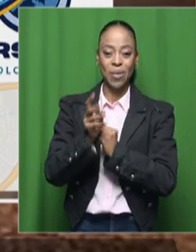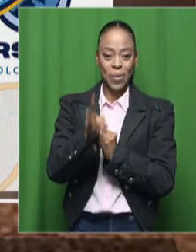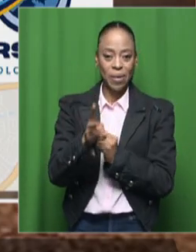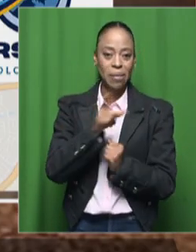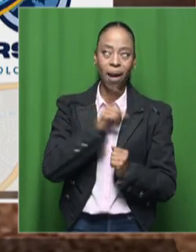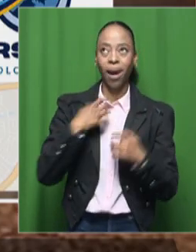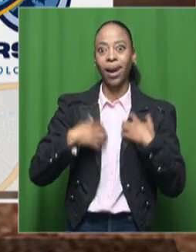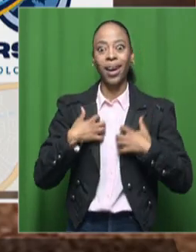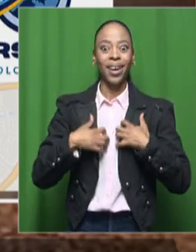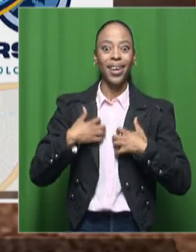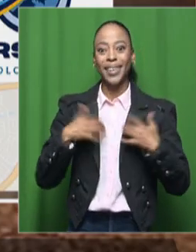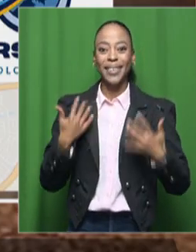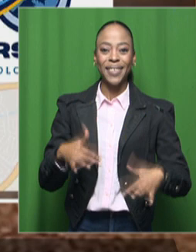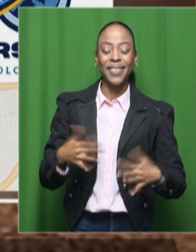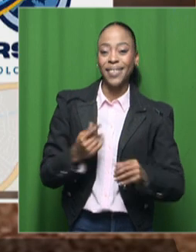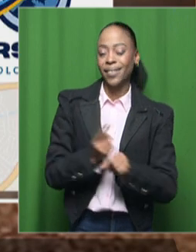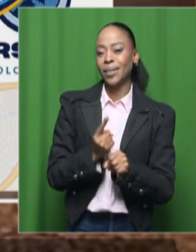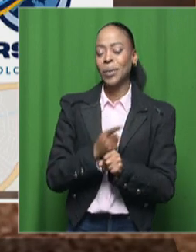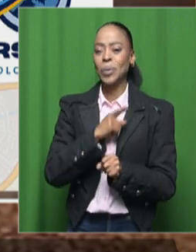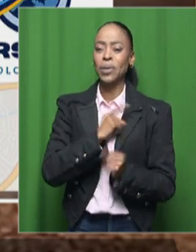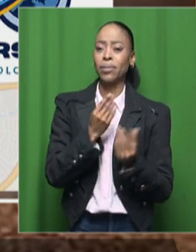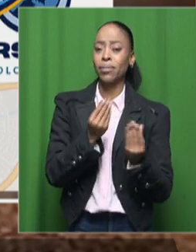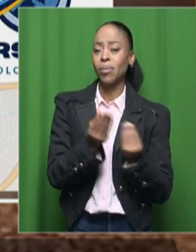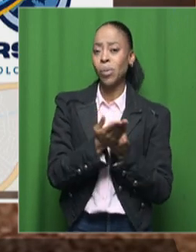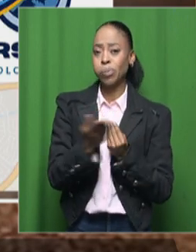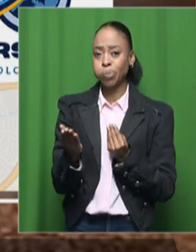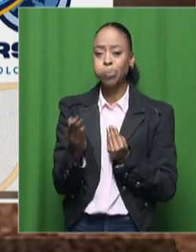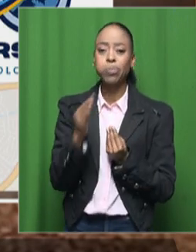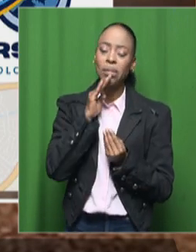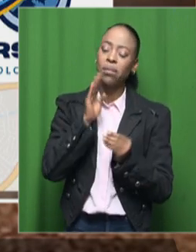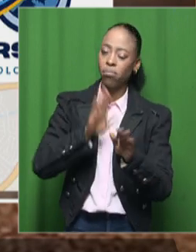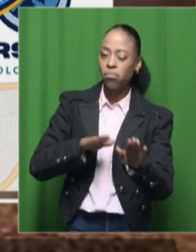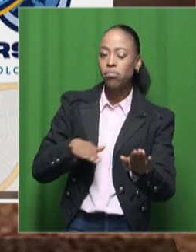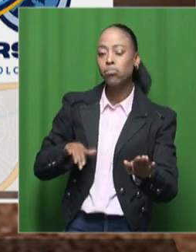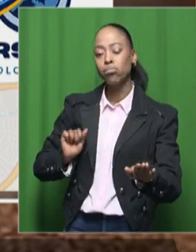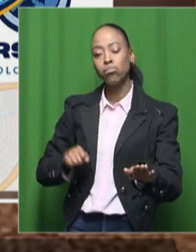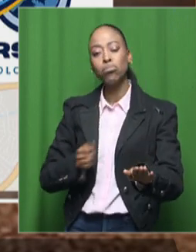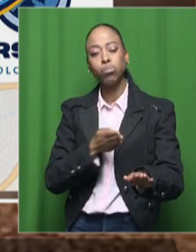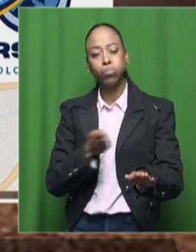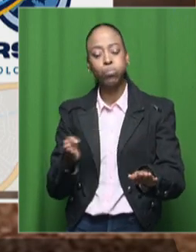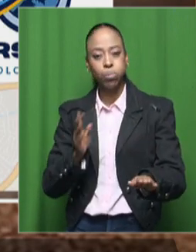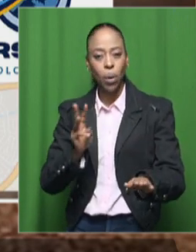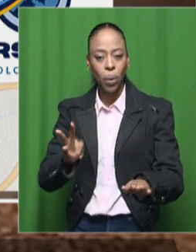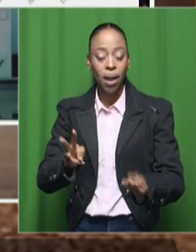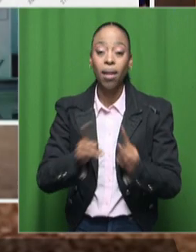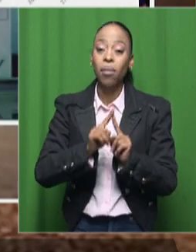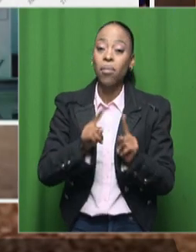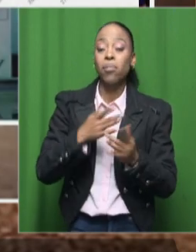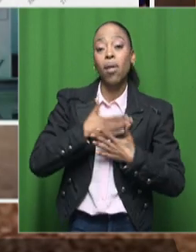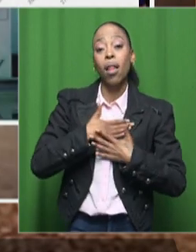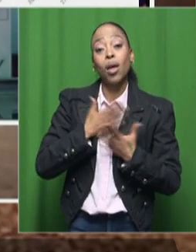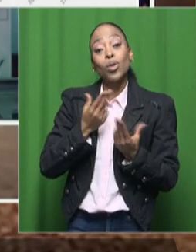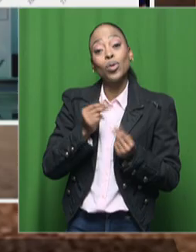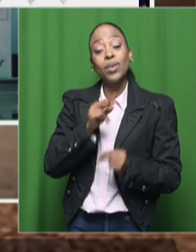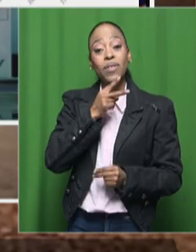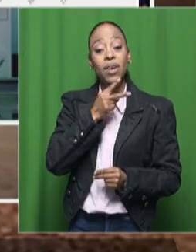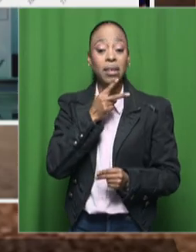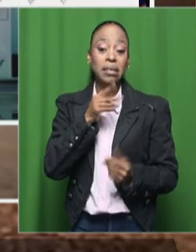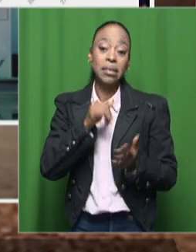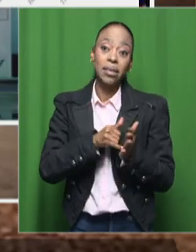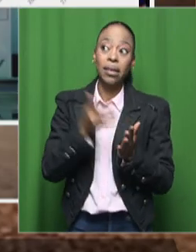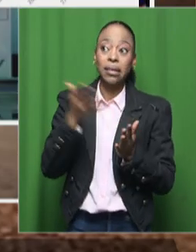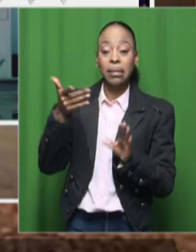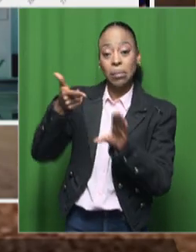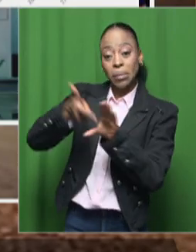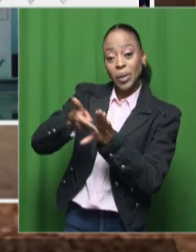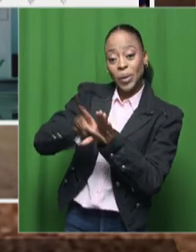very exciting time and always big numbers, and you'll have a bit of traffic congestion around that. And what we like to do on a Friday is just give you an idea where we're going with the price of fuel.